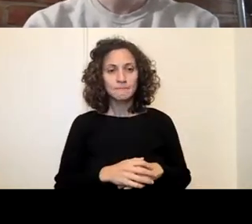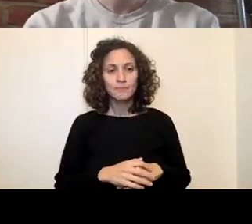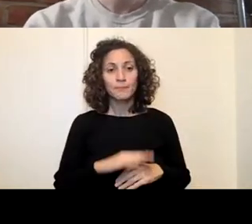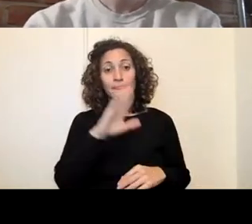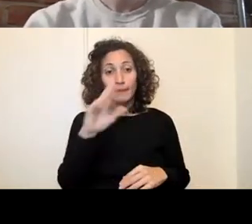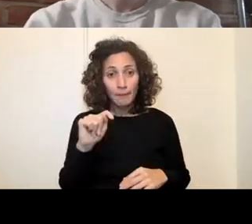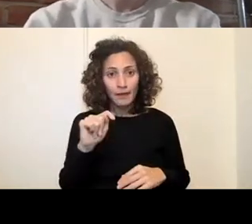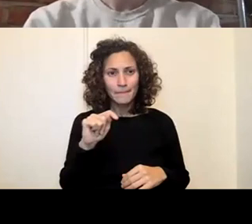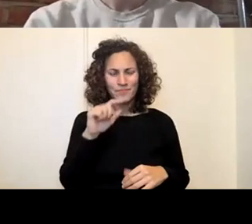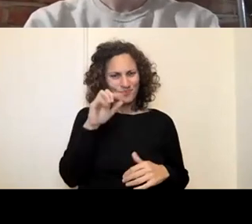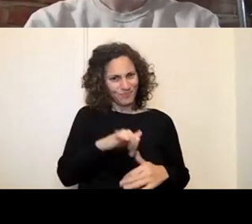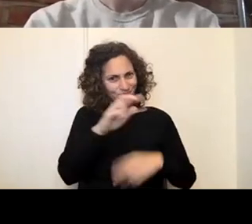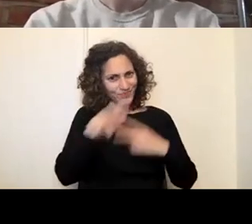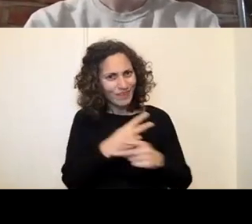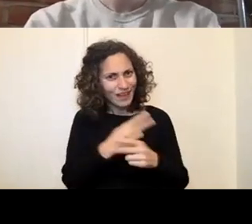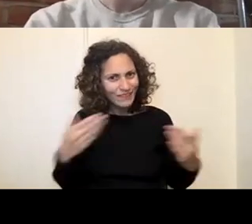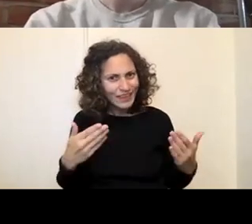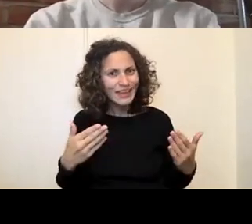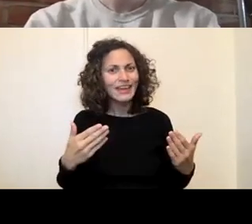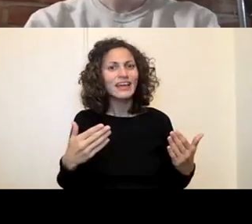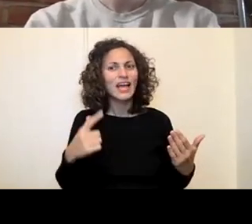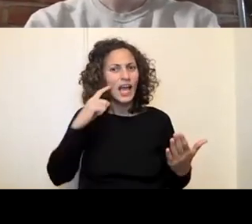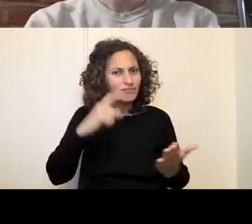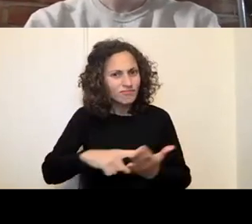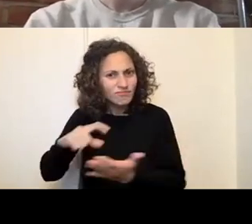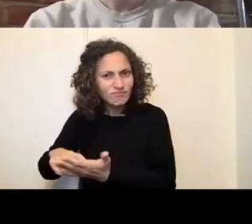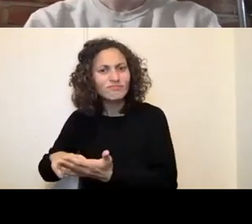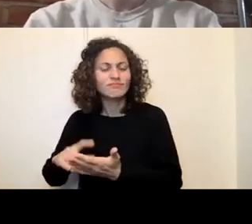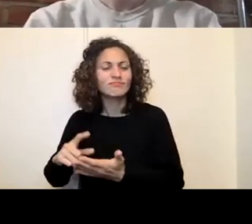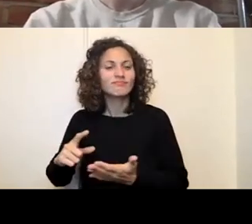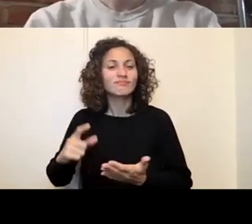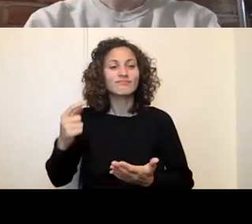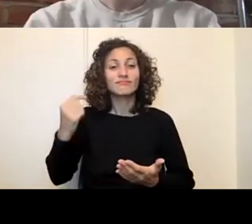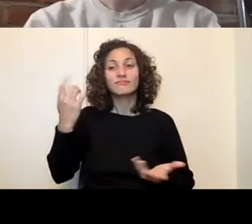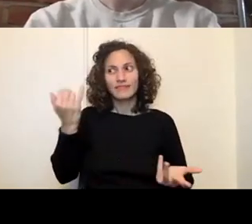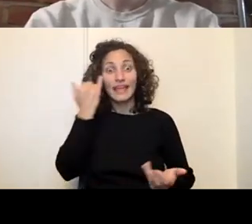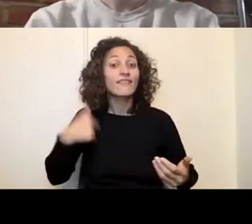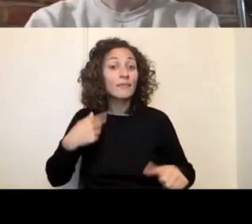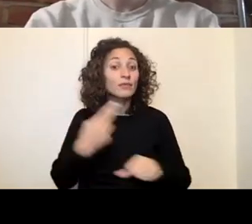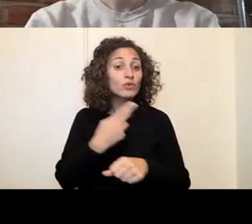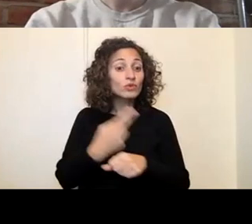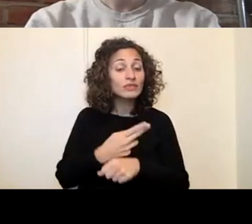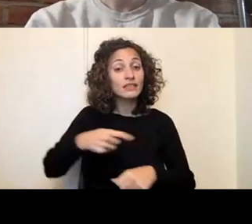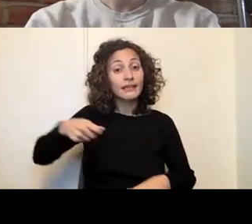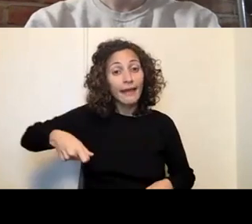this is the sort of thing, I noticed though that if I'm using a cane or